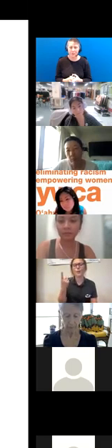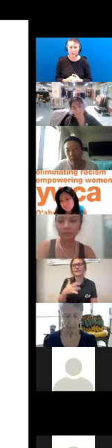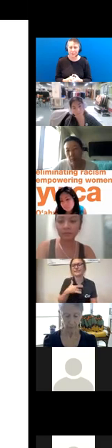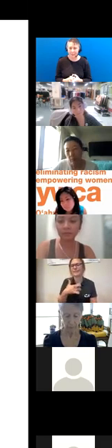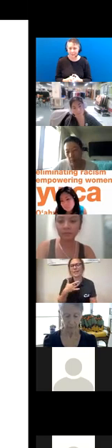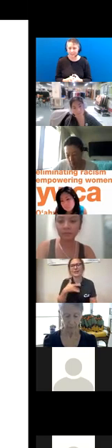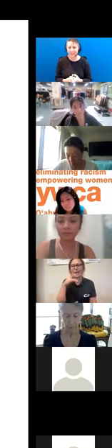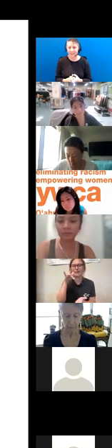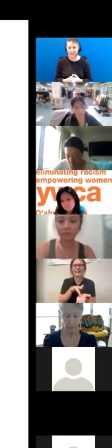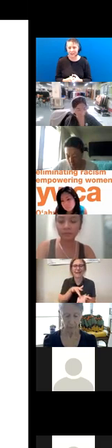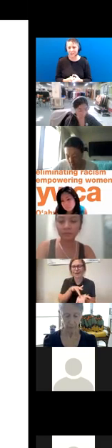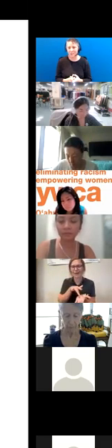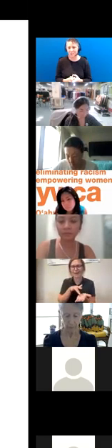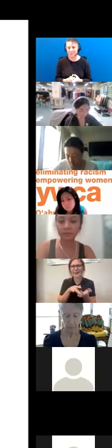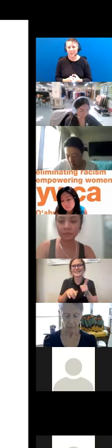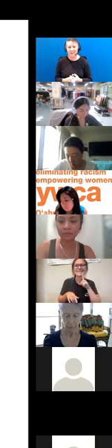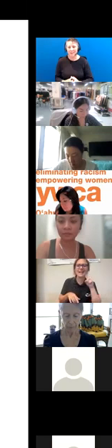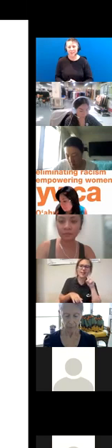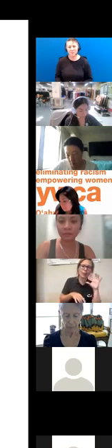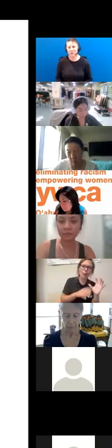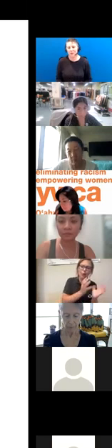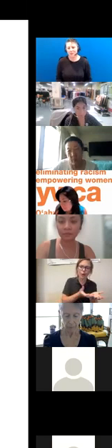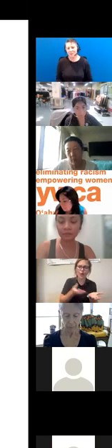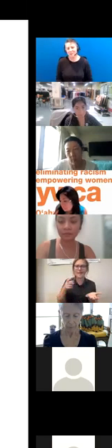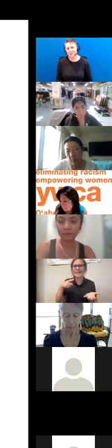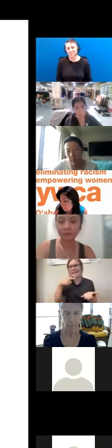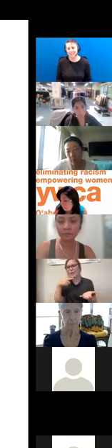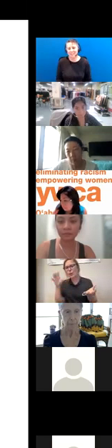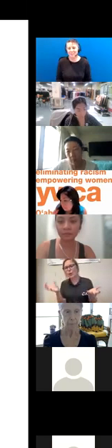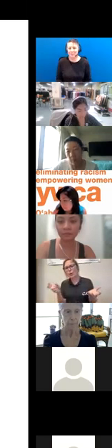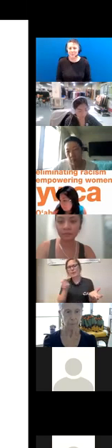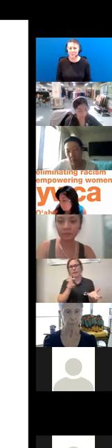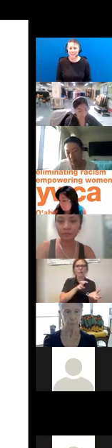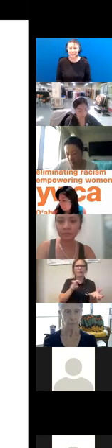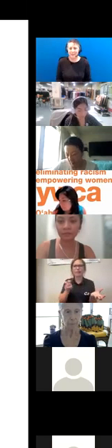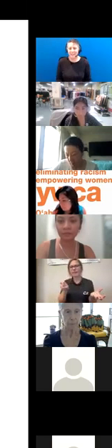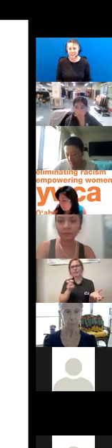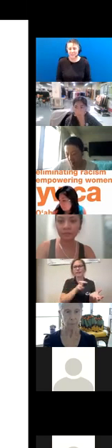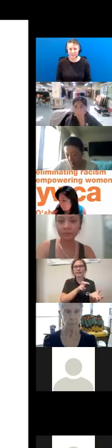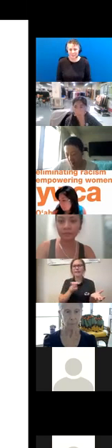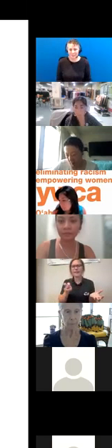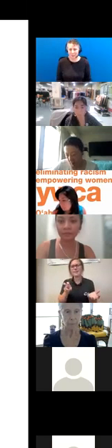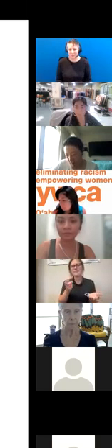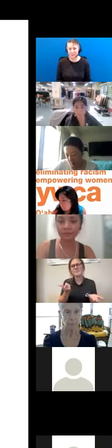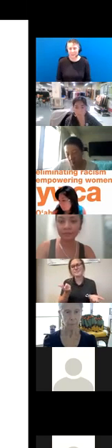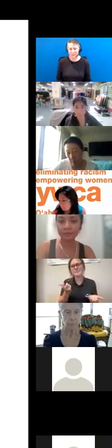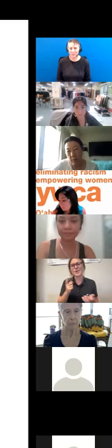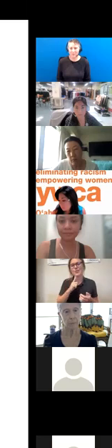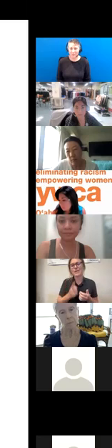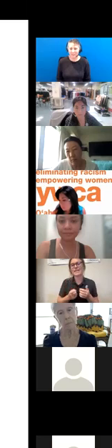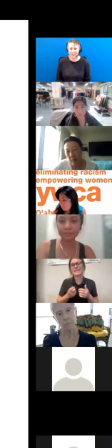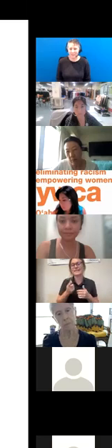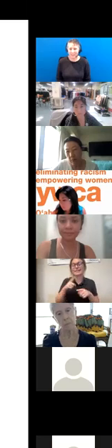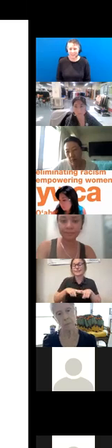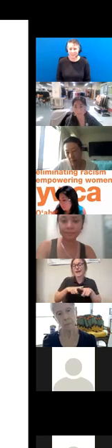There's also hard of hearing. And those people all usually feel like in the middle between hearing and deaf world, going between the